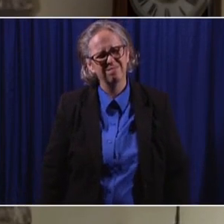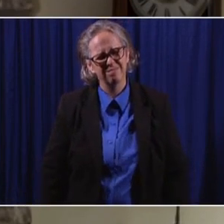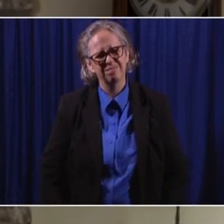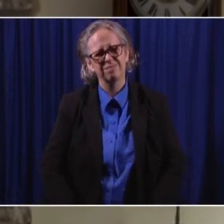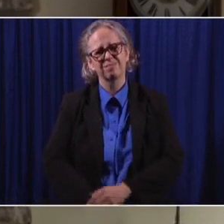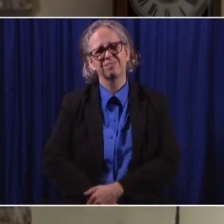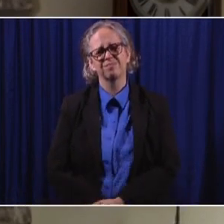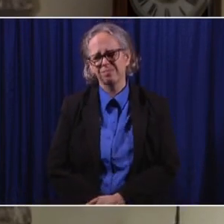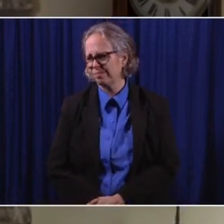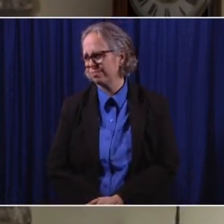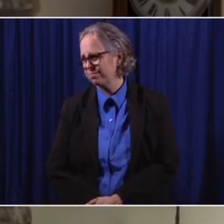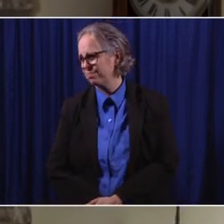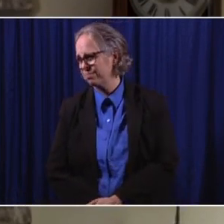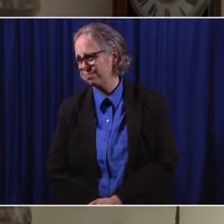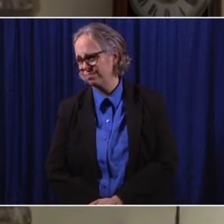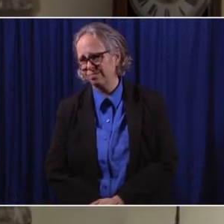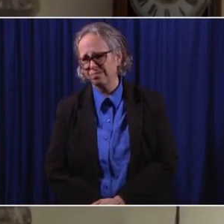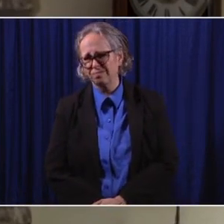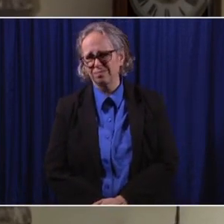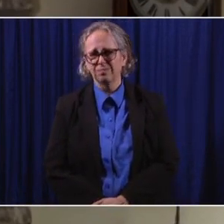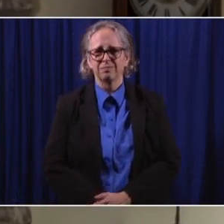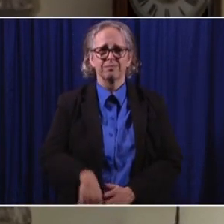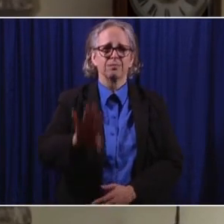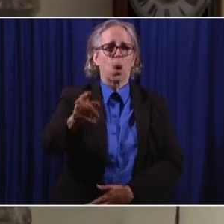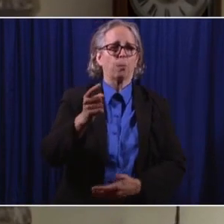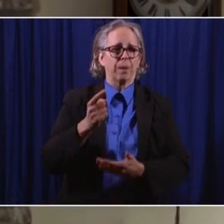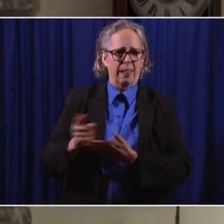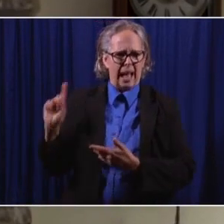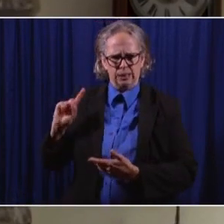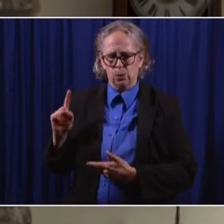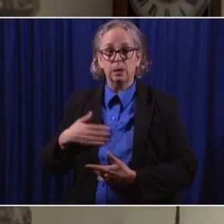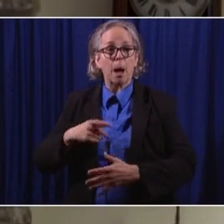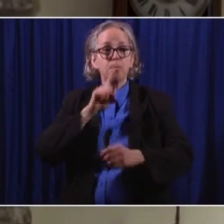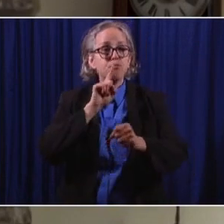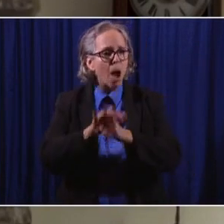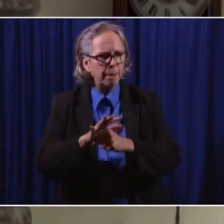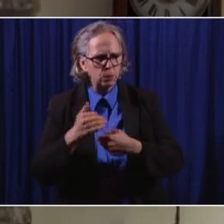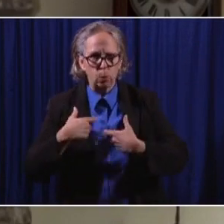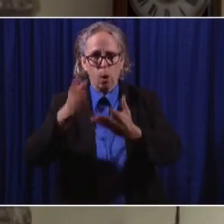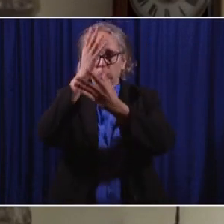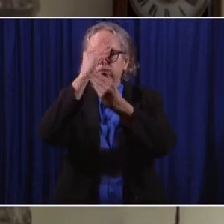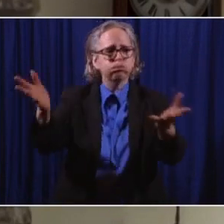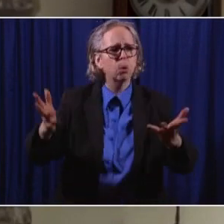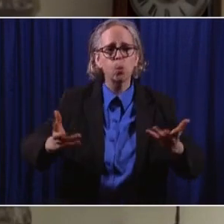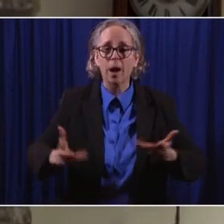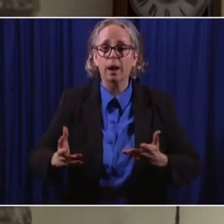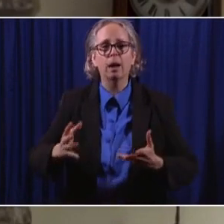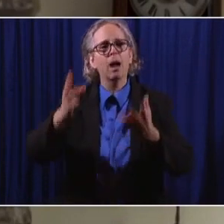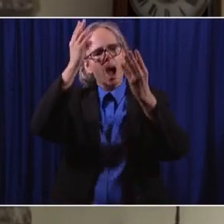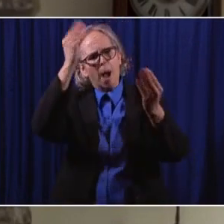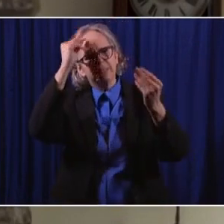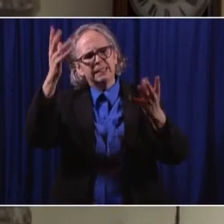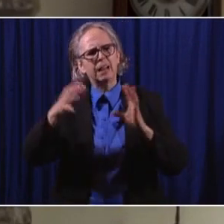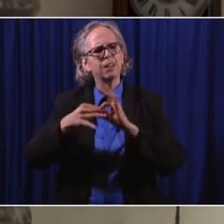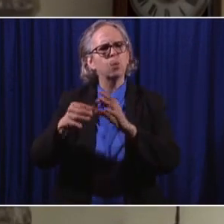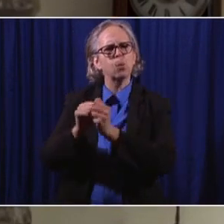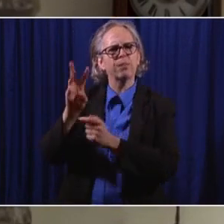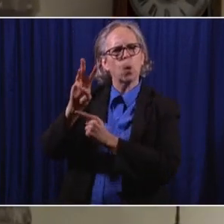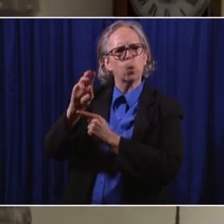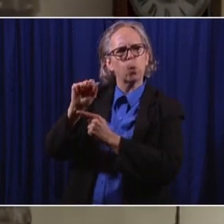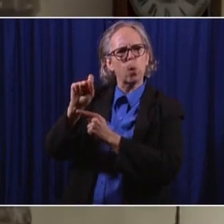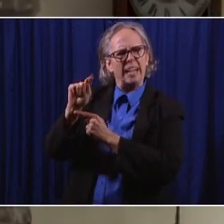Last week, I said we would provide an update on our wastewater monitoring project. This is an exciting project, and I